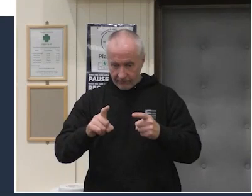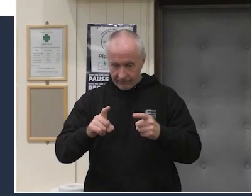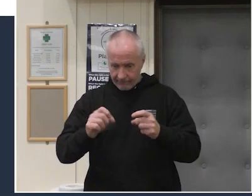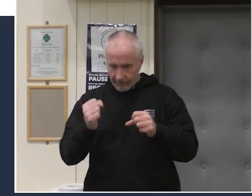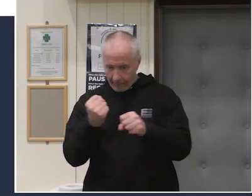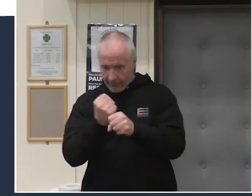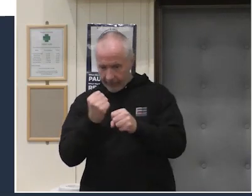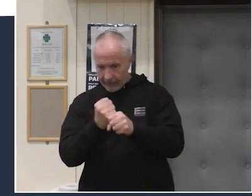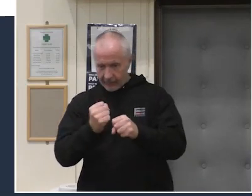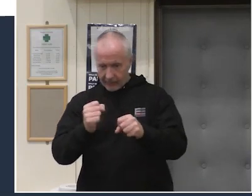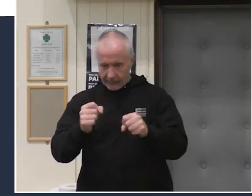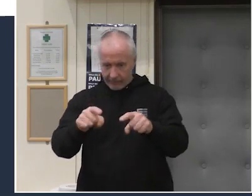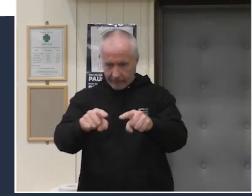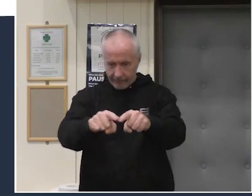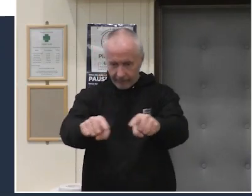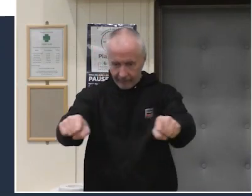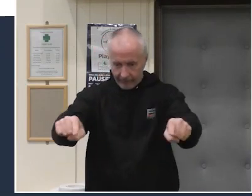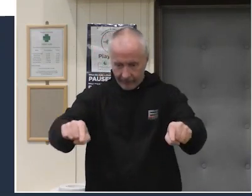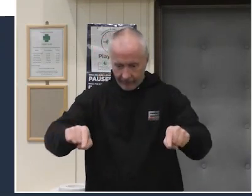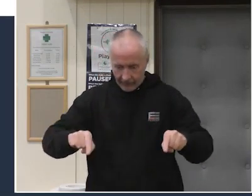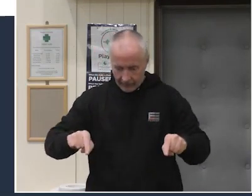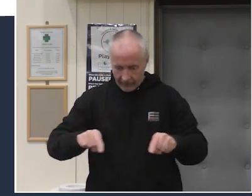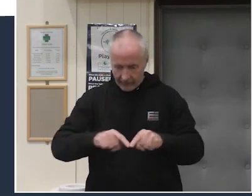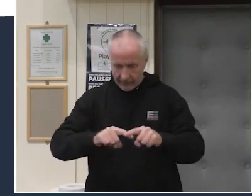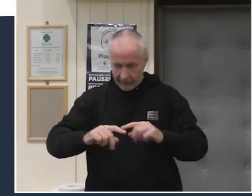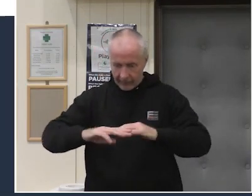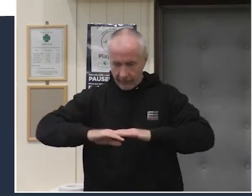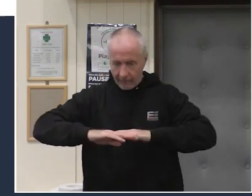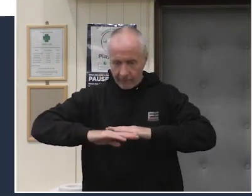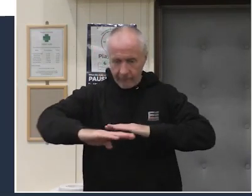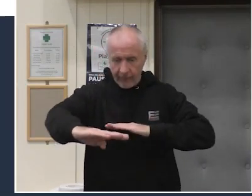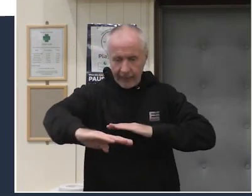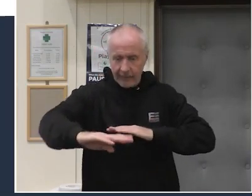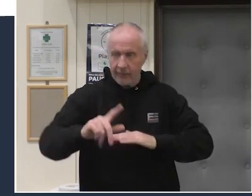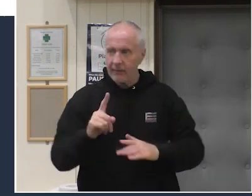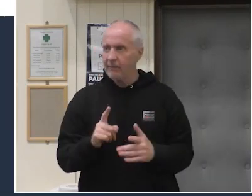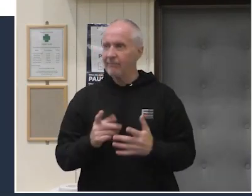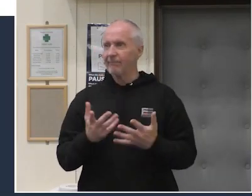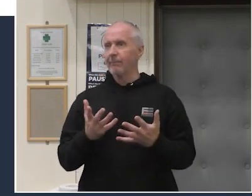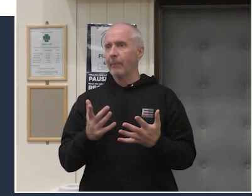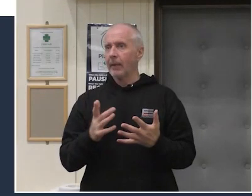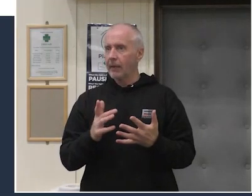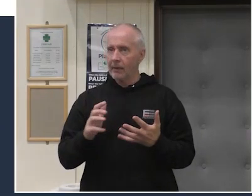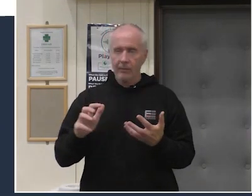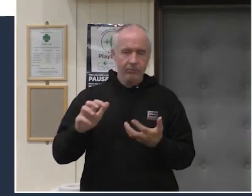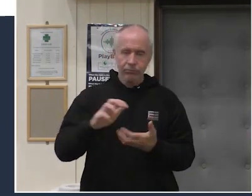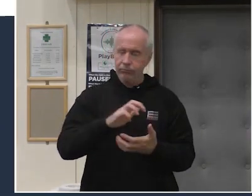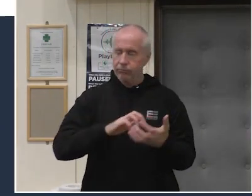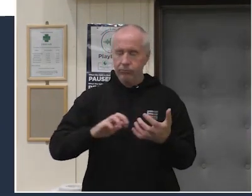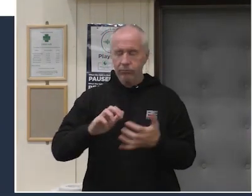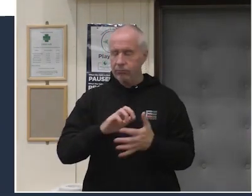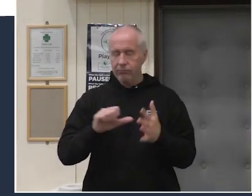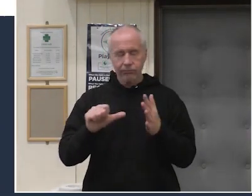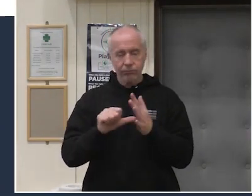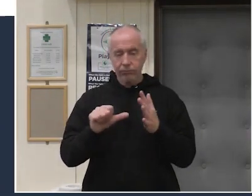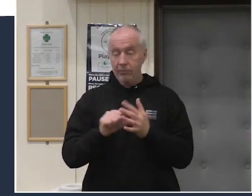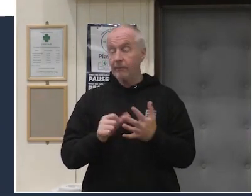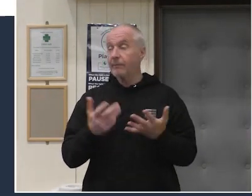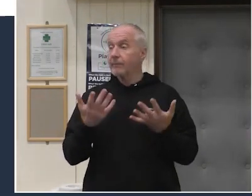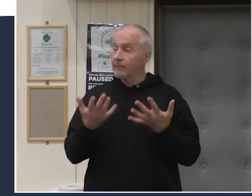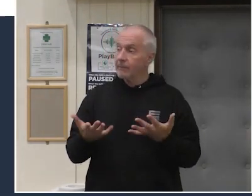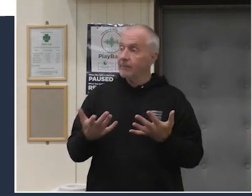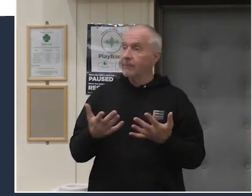flat, well, it's going to be a rather tricky one, and so we'd like to have a model